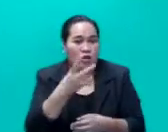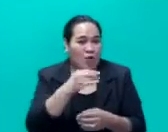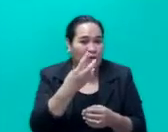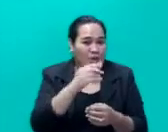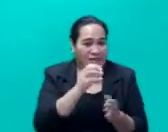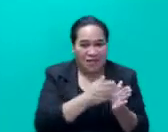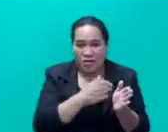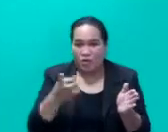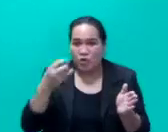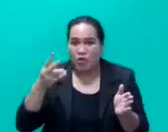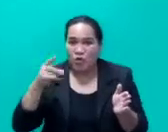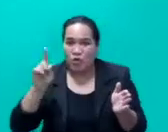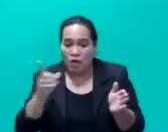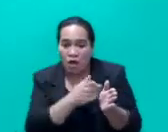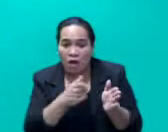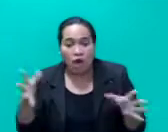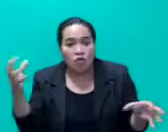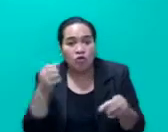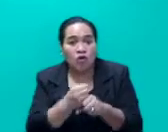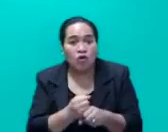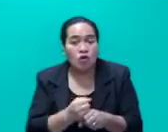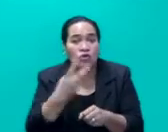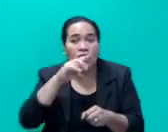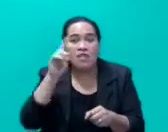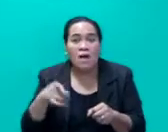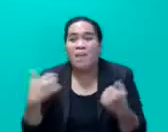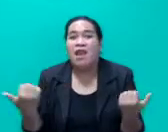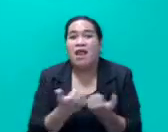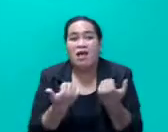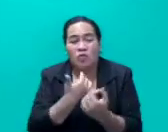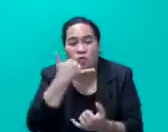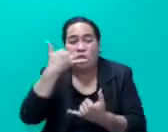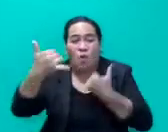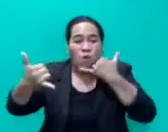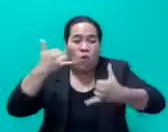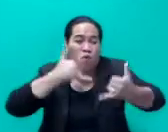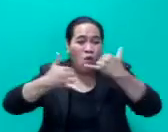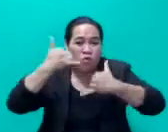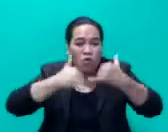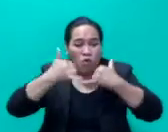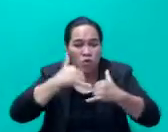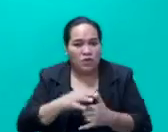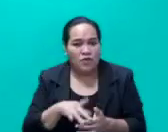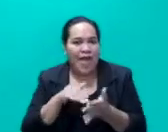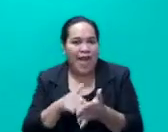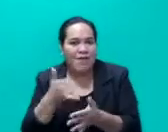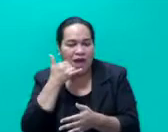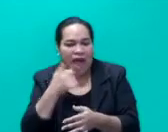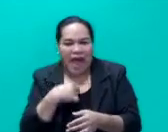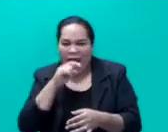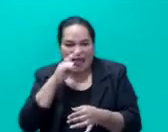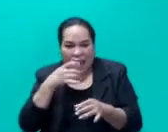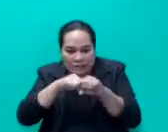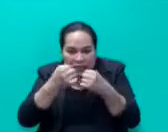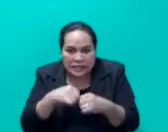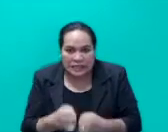total of 2,933 genuine calls were intercepted on the domestic violence helpline. Of course, I cannot give you a breakdown of the